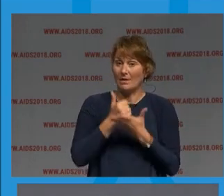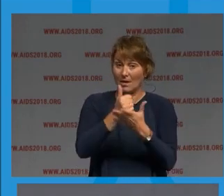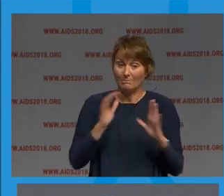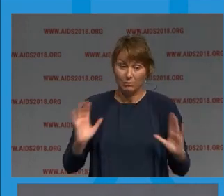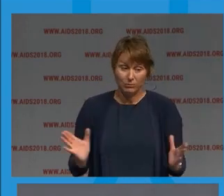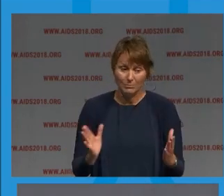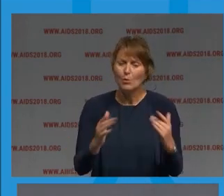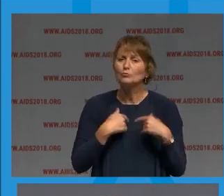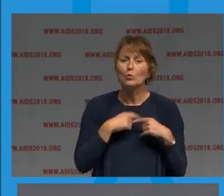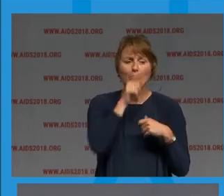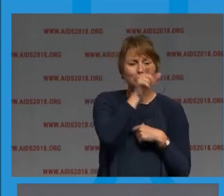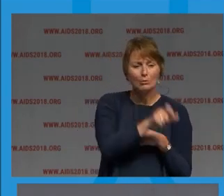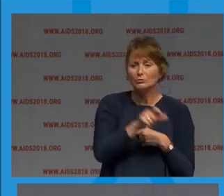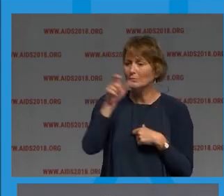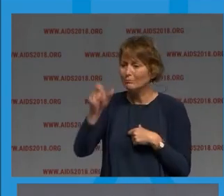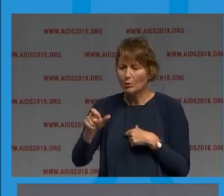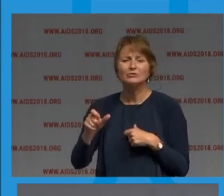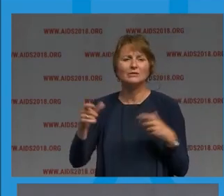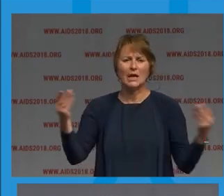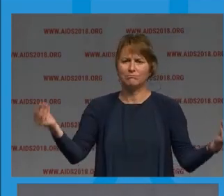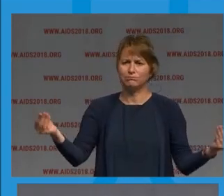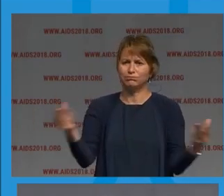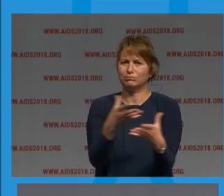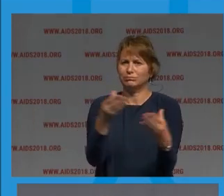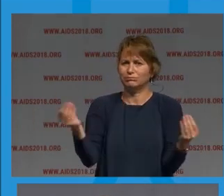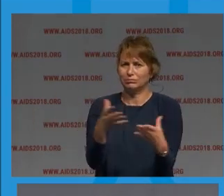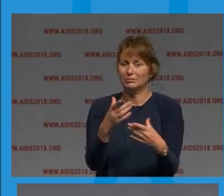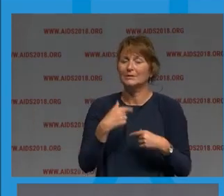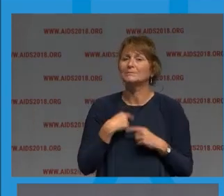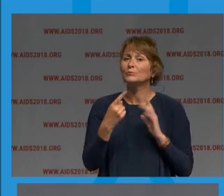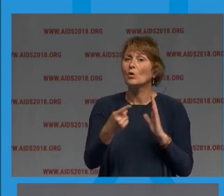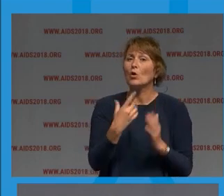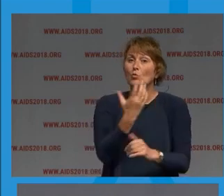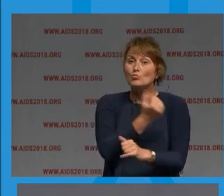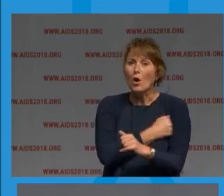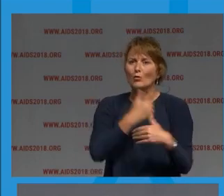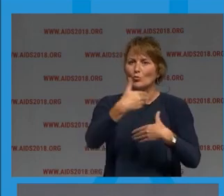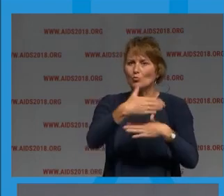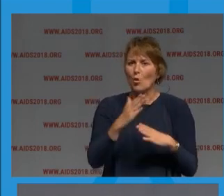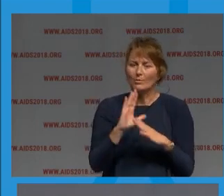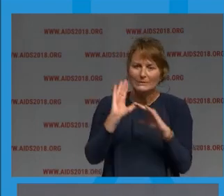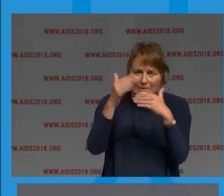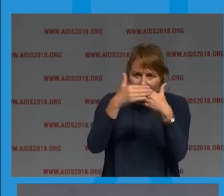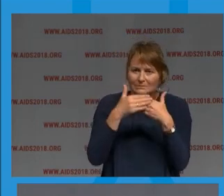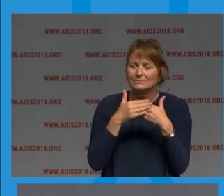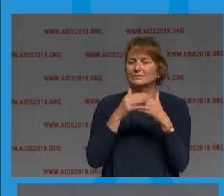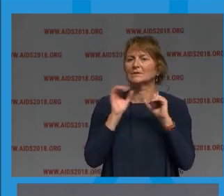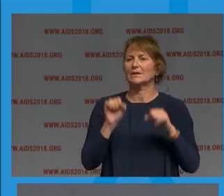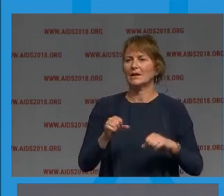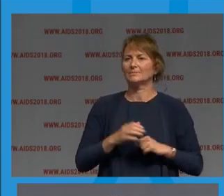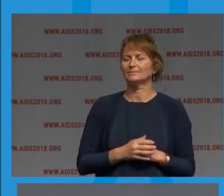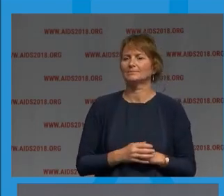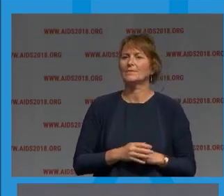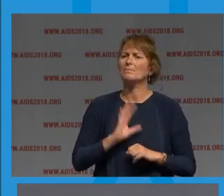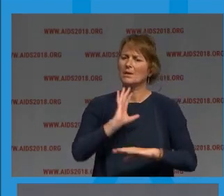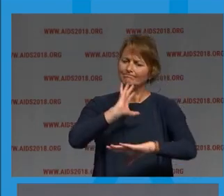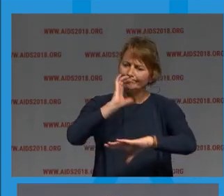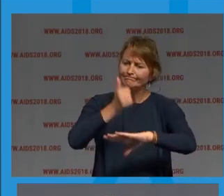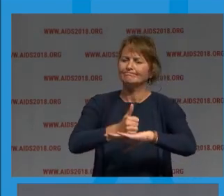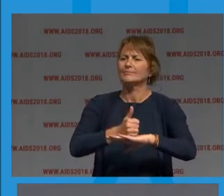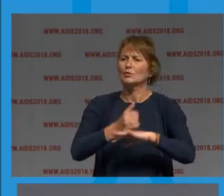between users. Promote drug consumption rooms. Establish close cooperation